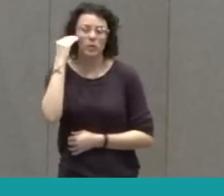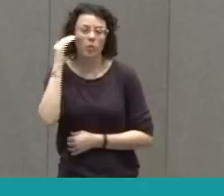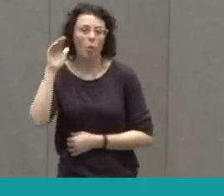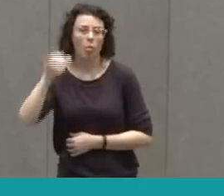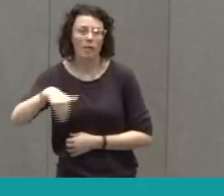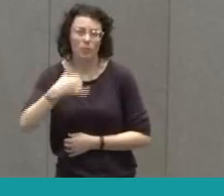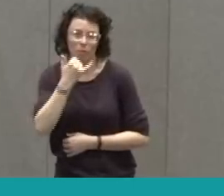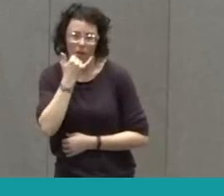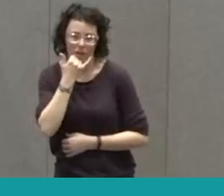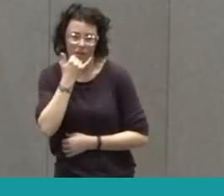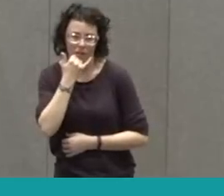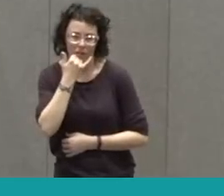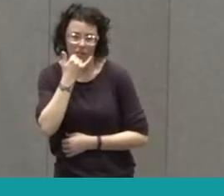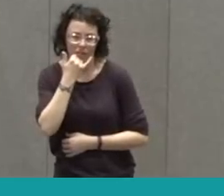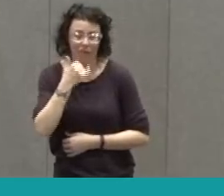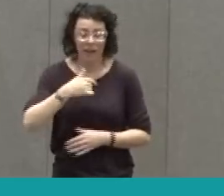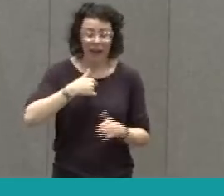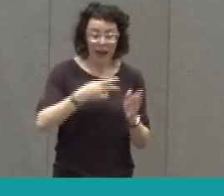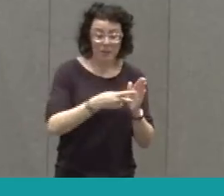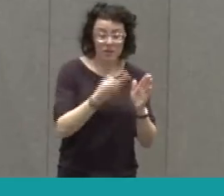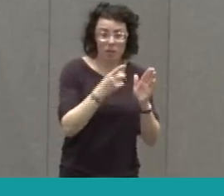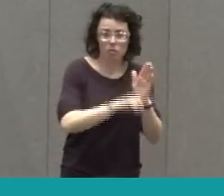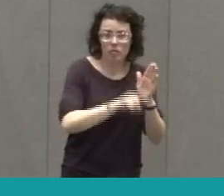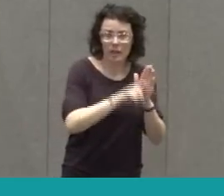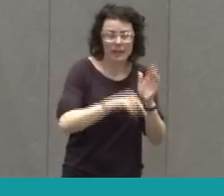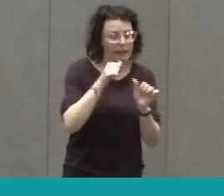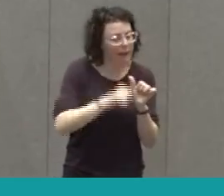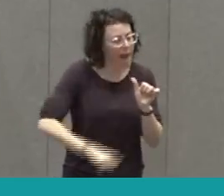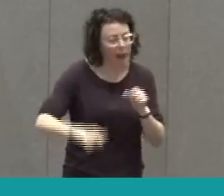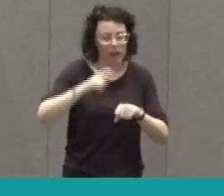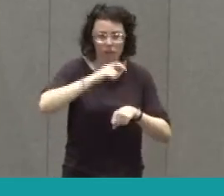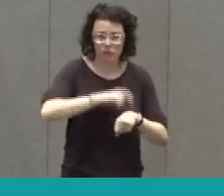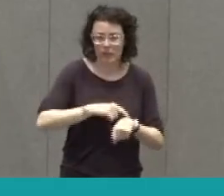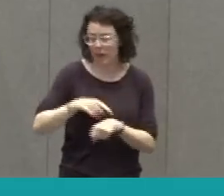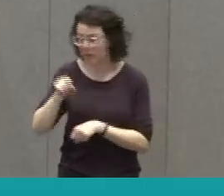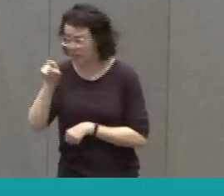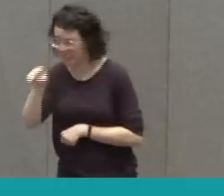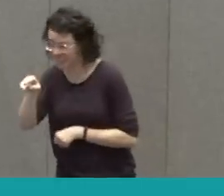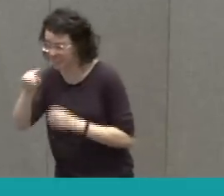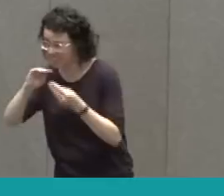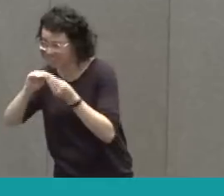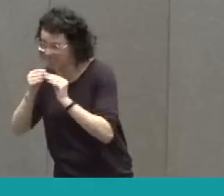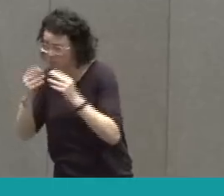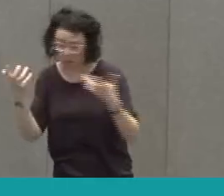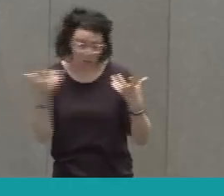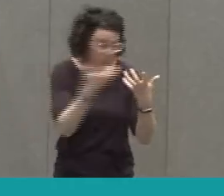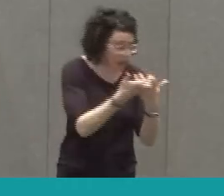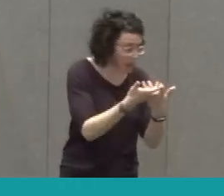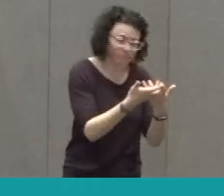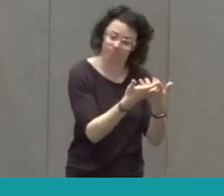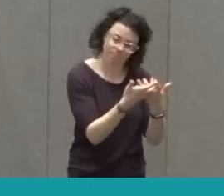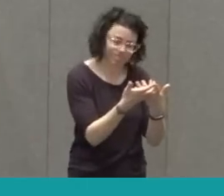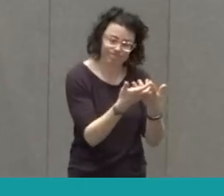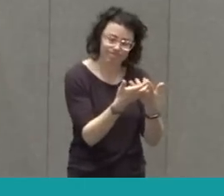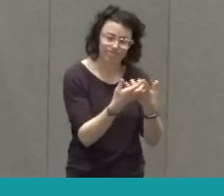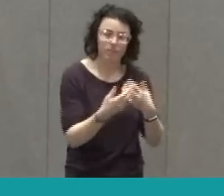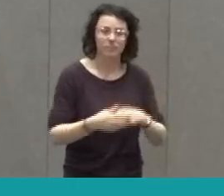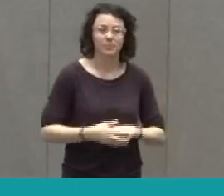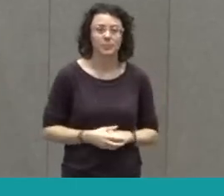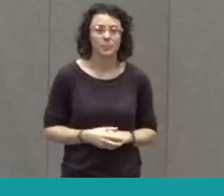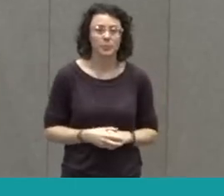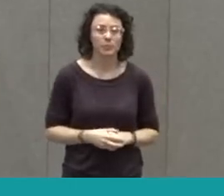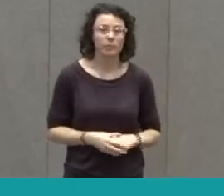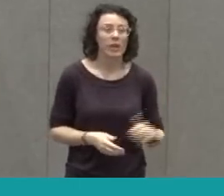notice I'm double checking back and forth each time. So I have 3 bikes at 2 wheels,